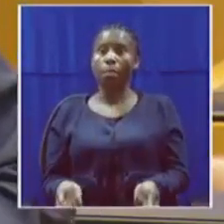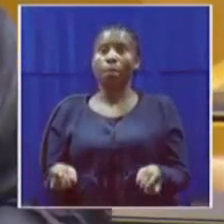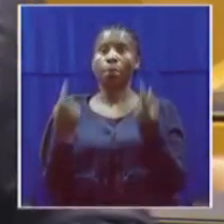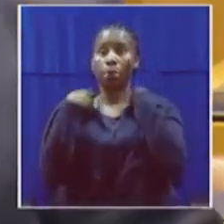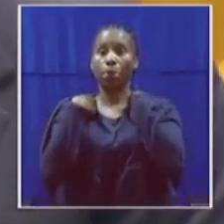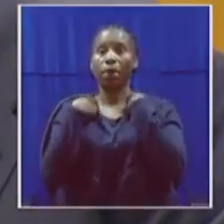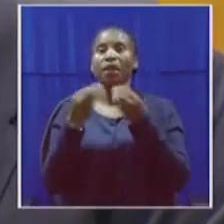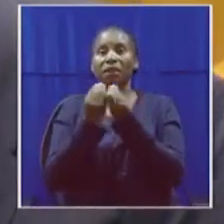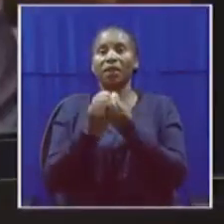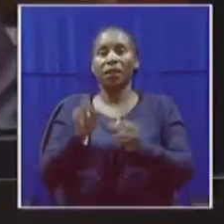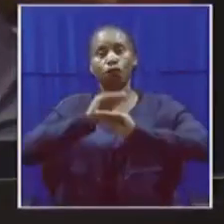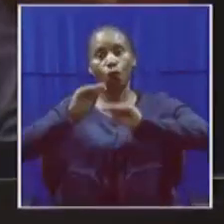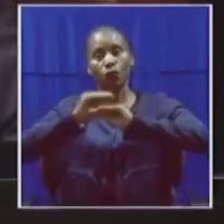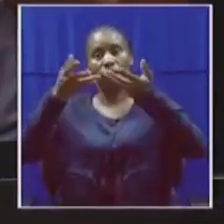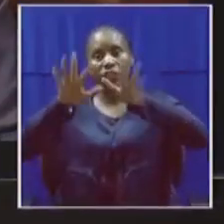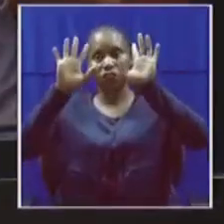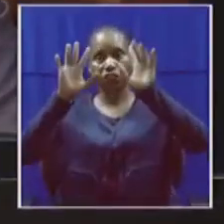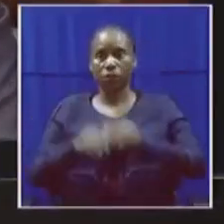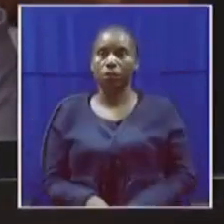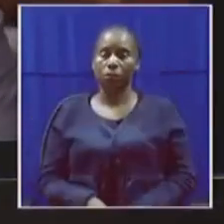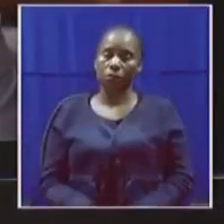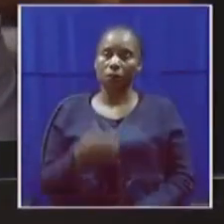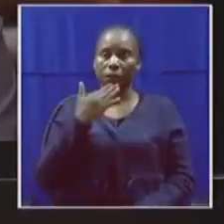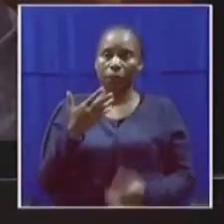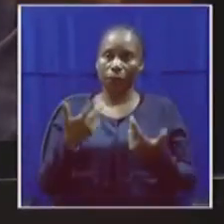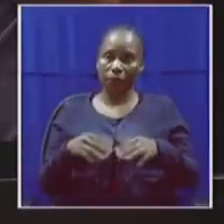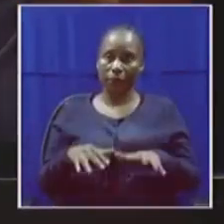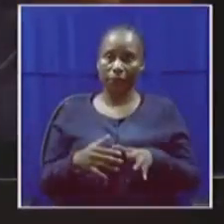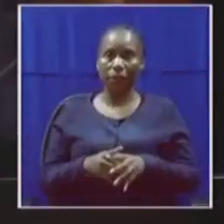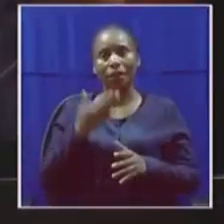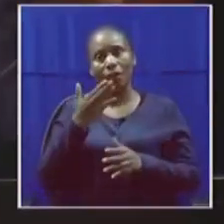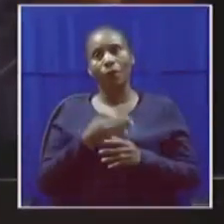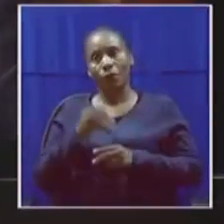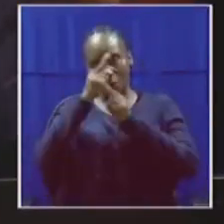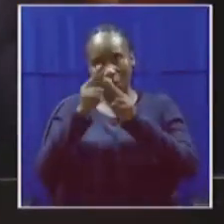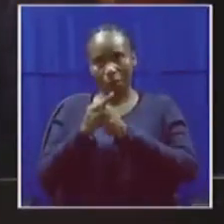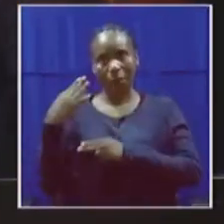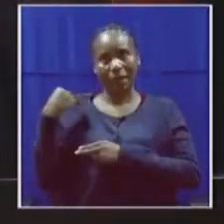much. Thank you, Honorable Minister. Honorable Shivambu.